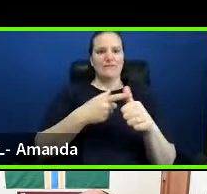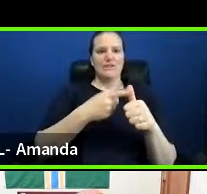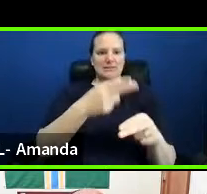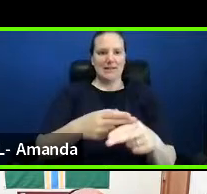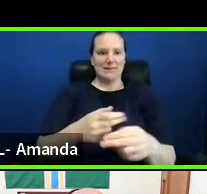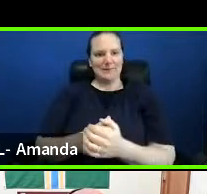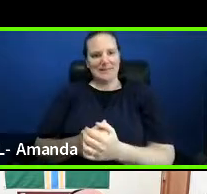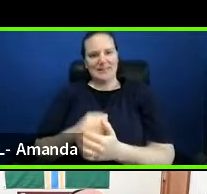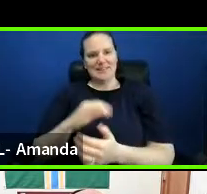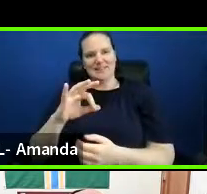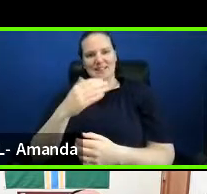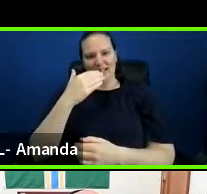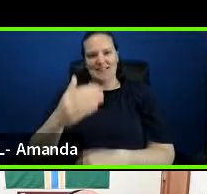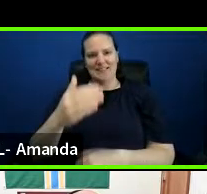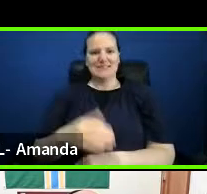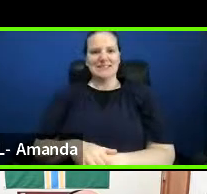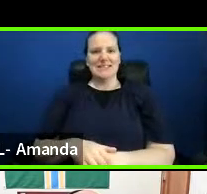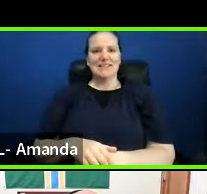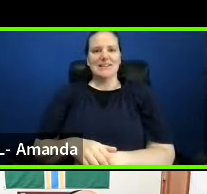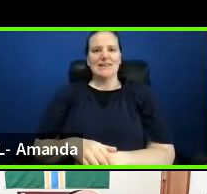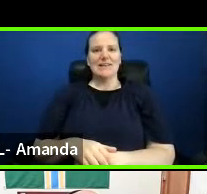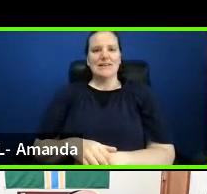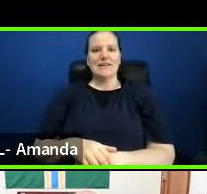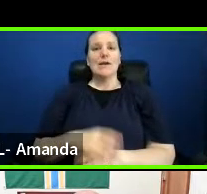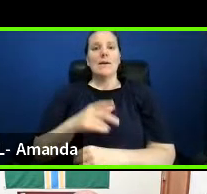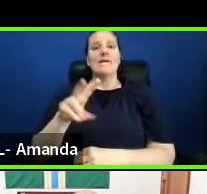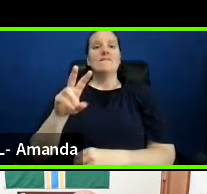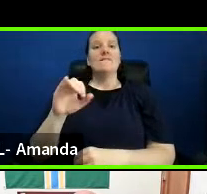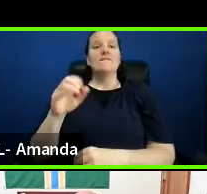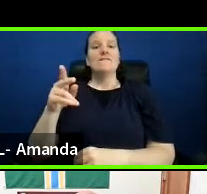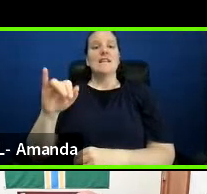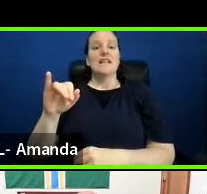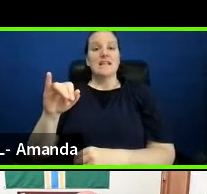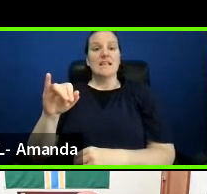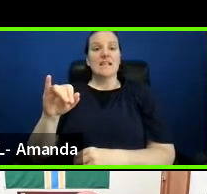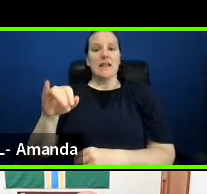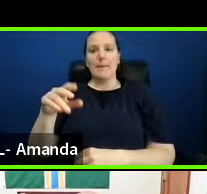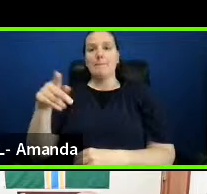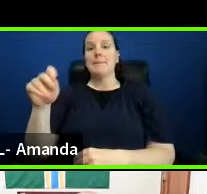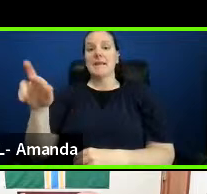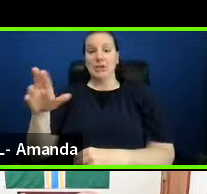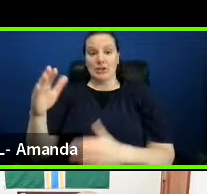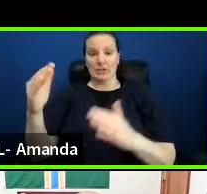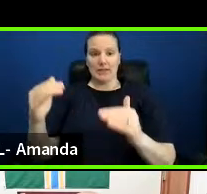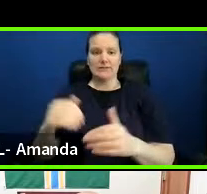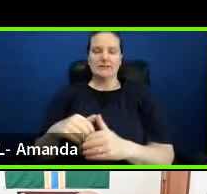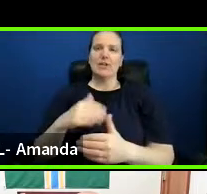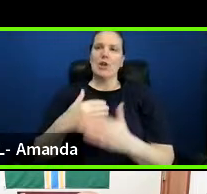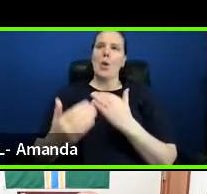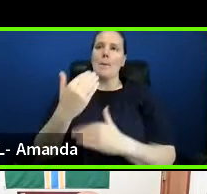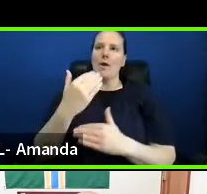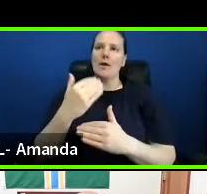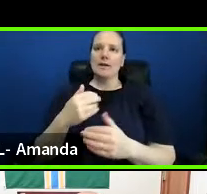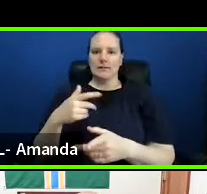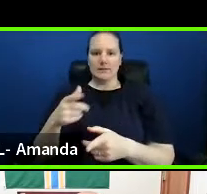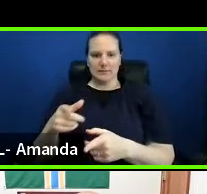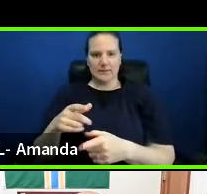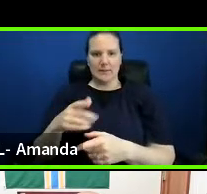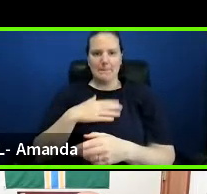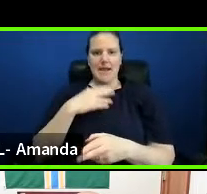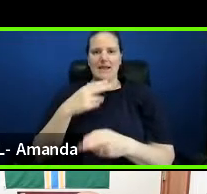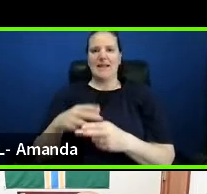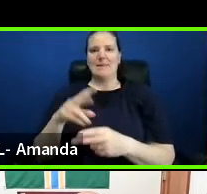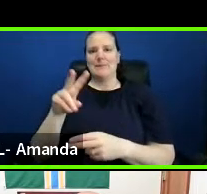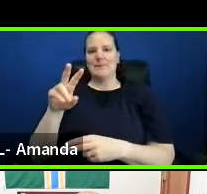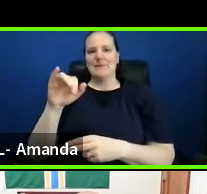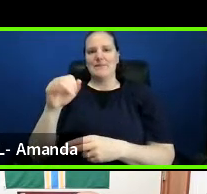Great, thank you so much. Let's go to Vicky and then Peter. Good morning. my name's